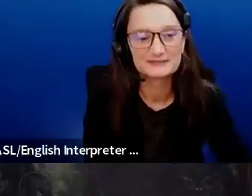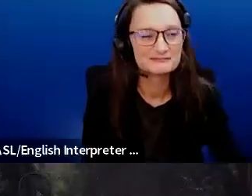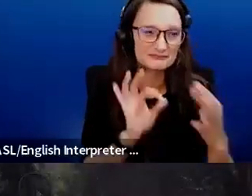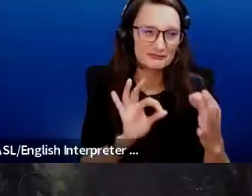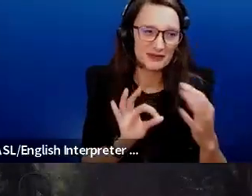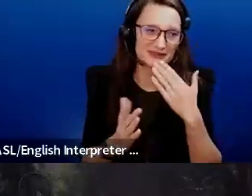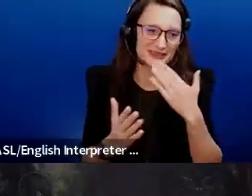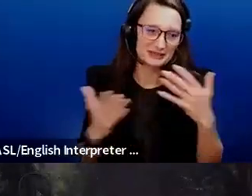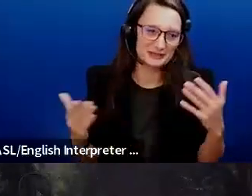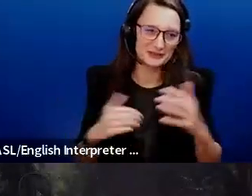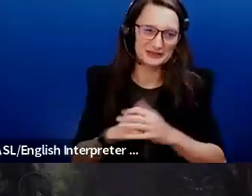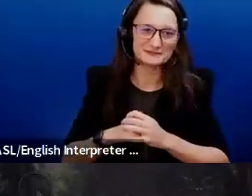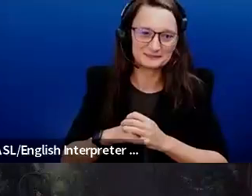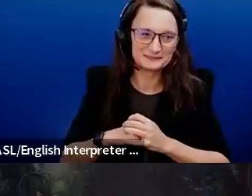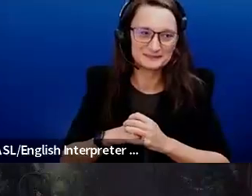much, Michael.